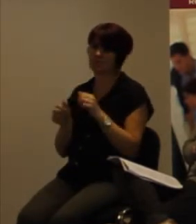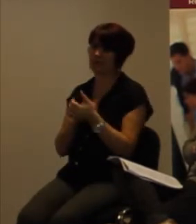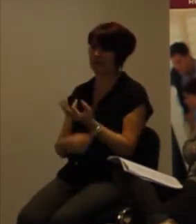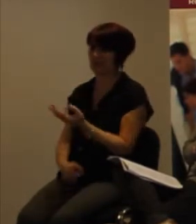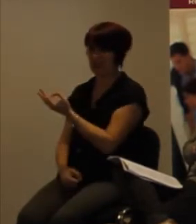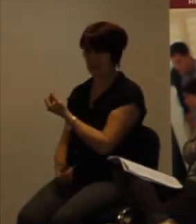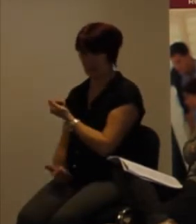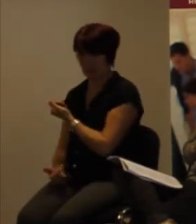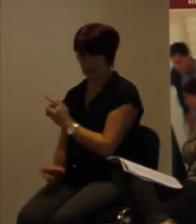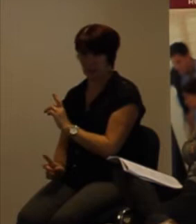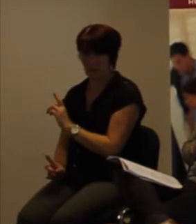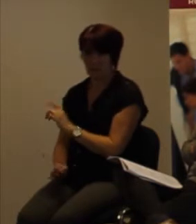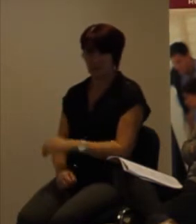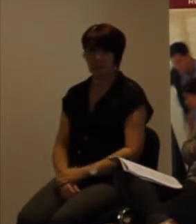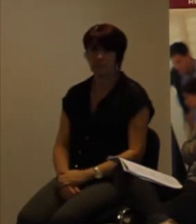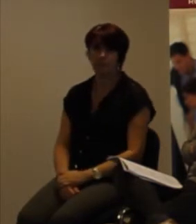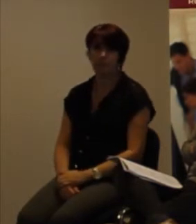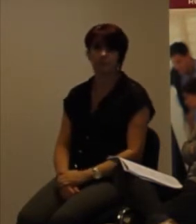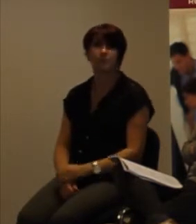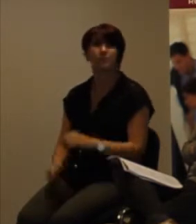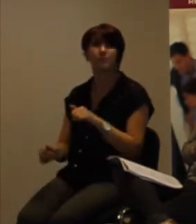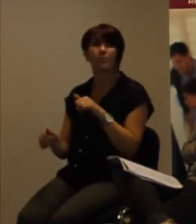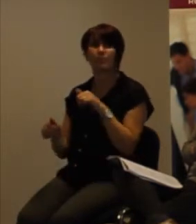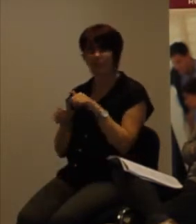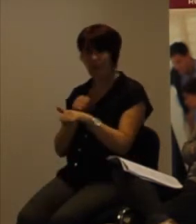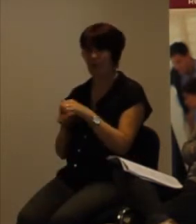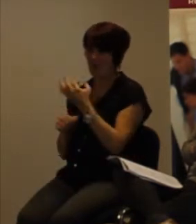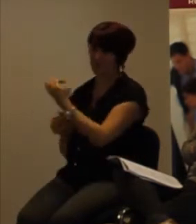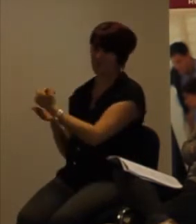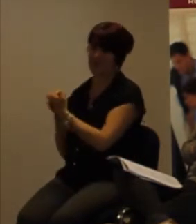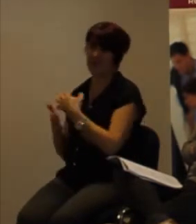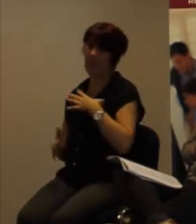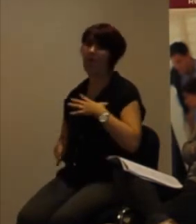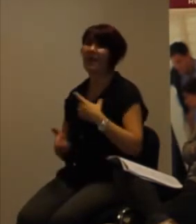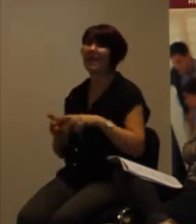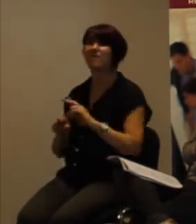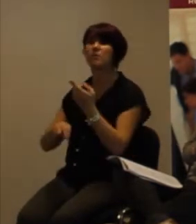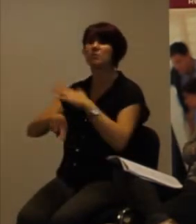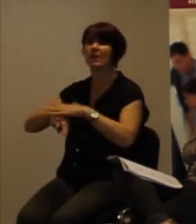arise. It's wise to take specialist advice if it's the first time.